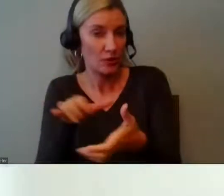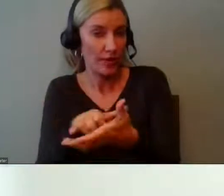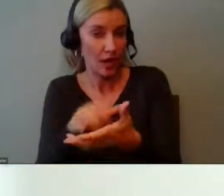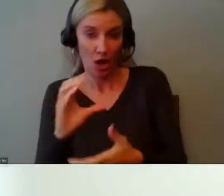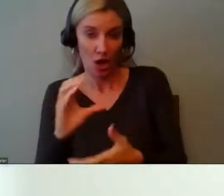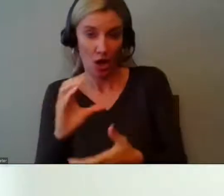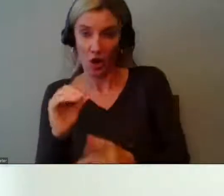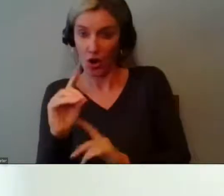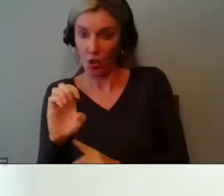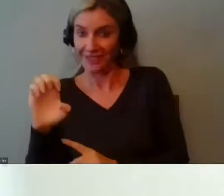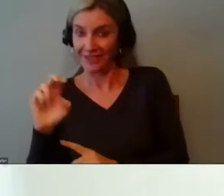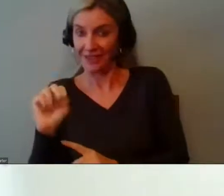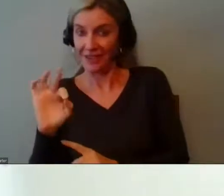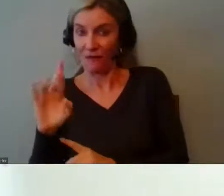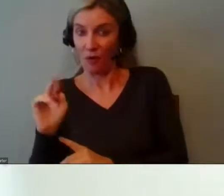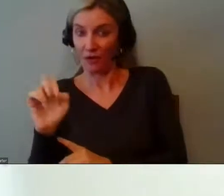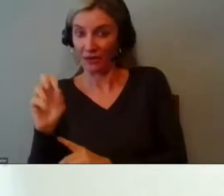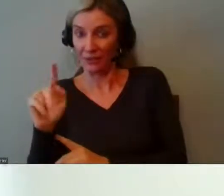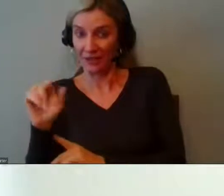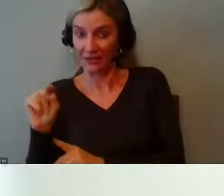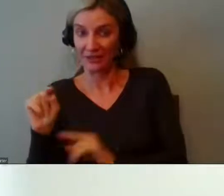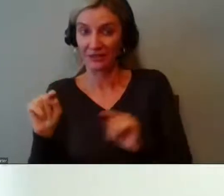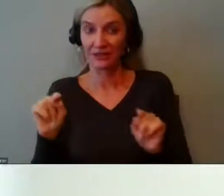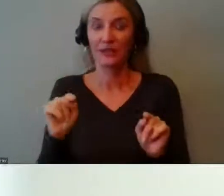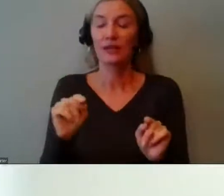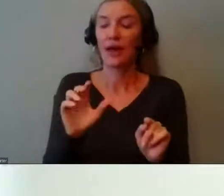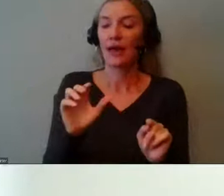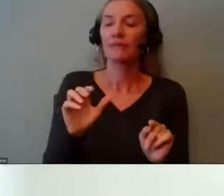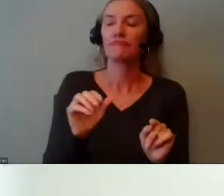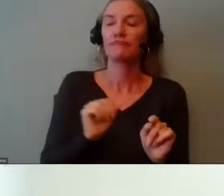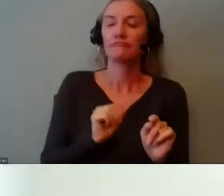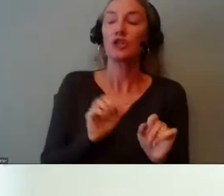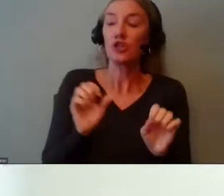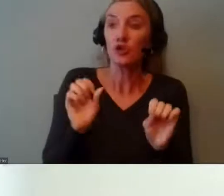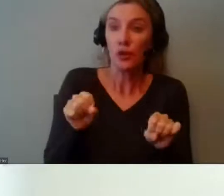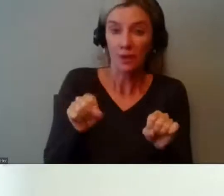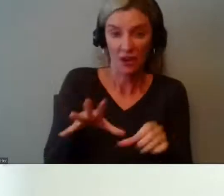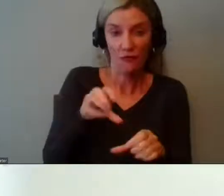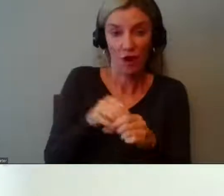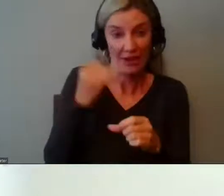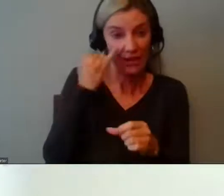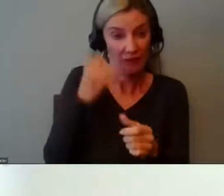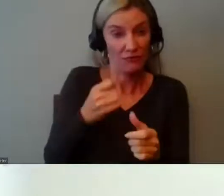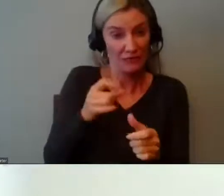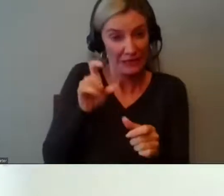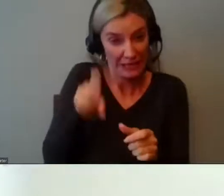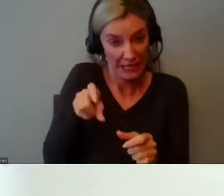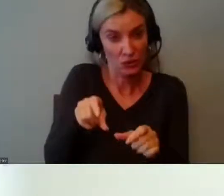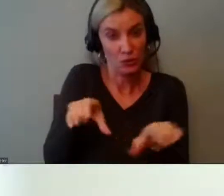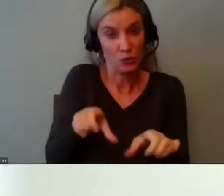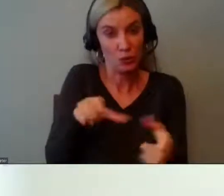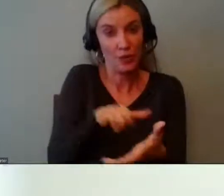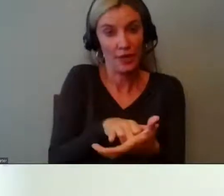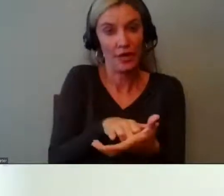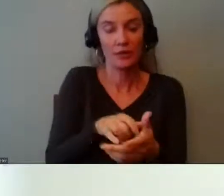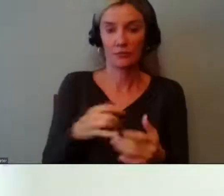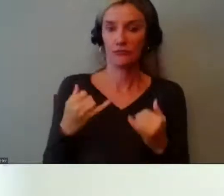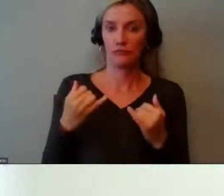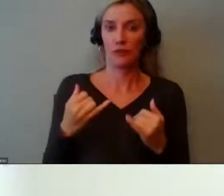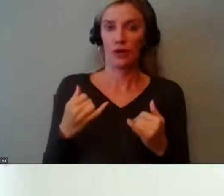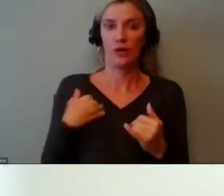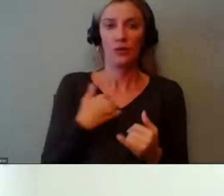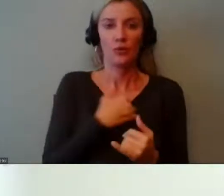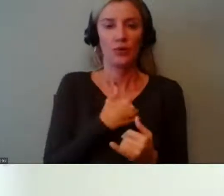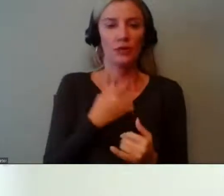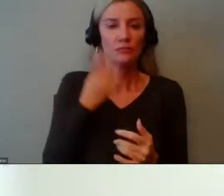Yes, they might be involved if we needed to go that far. At this point, when we're seeing that people